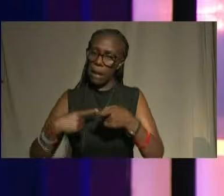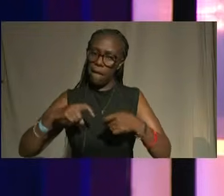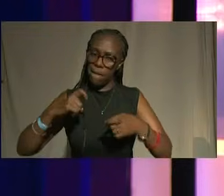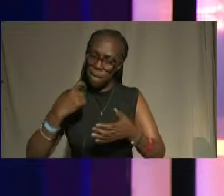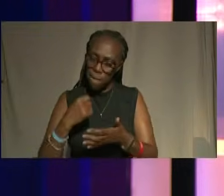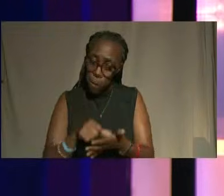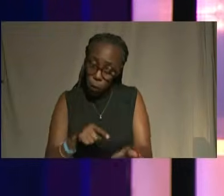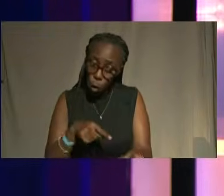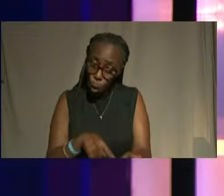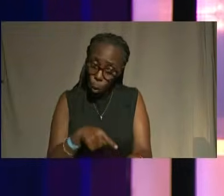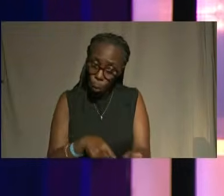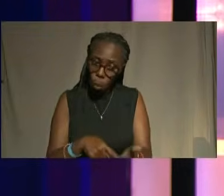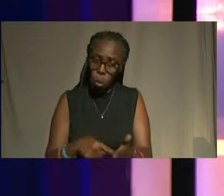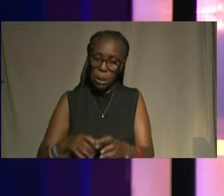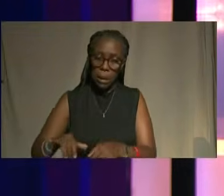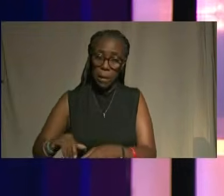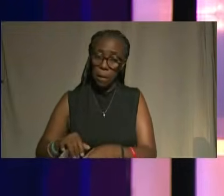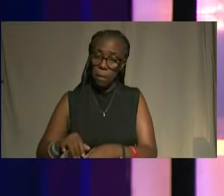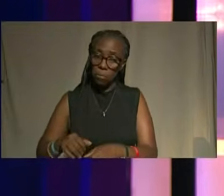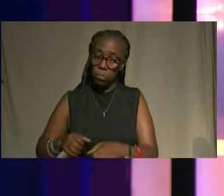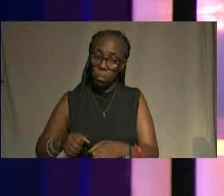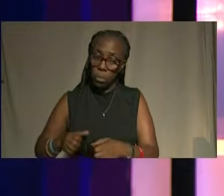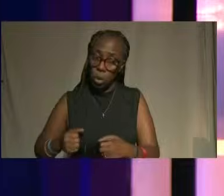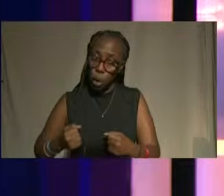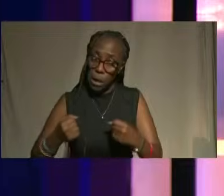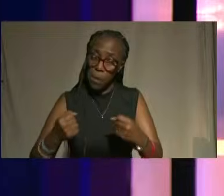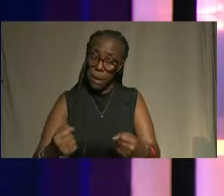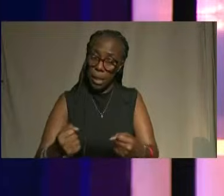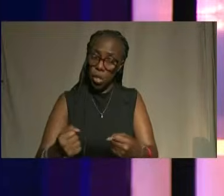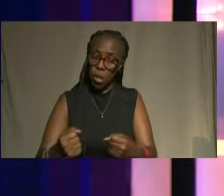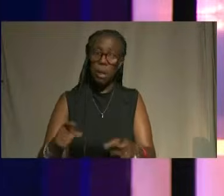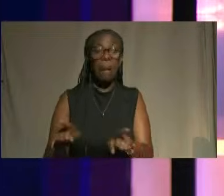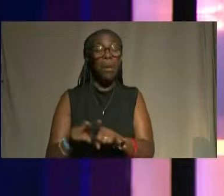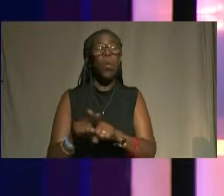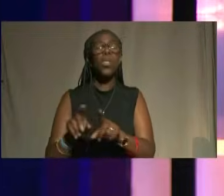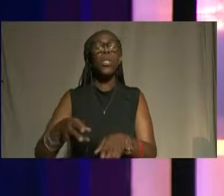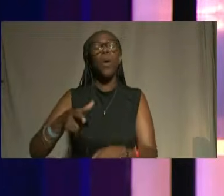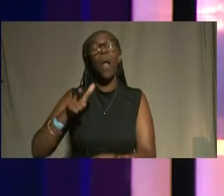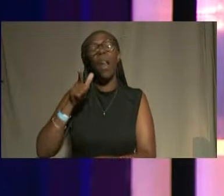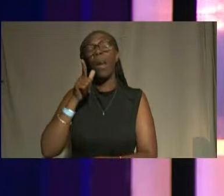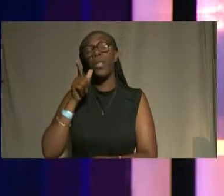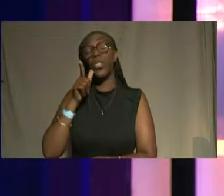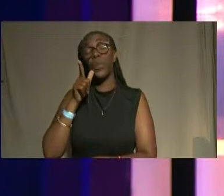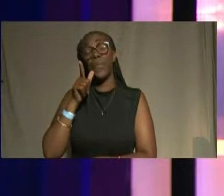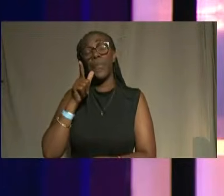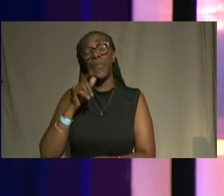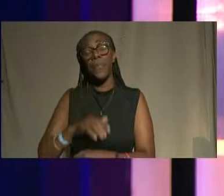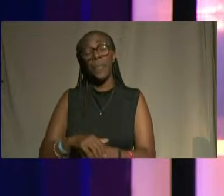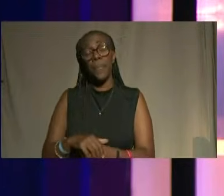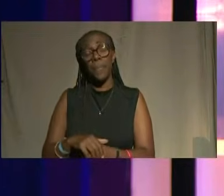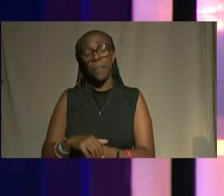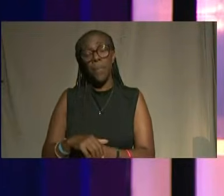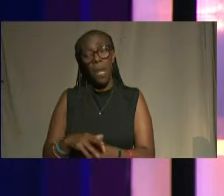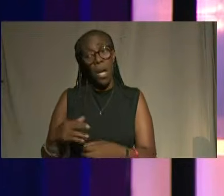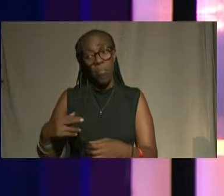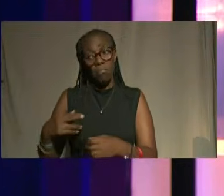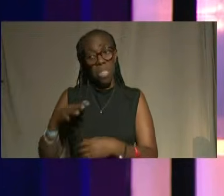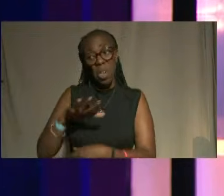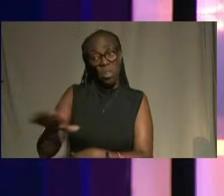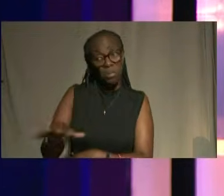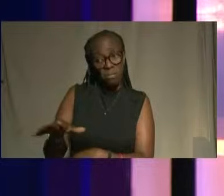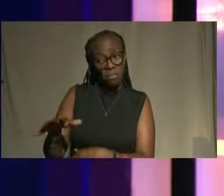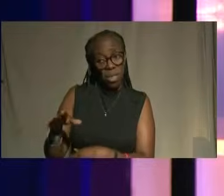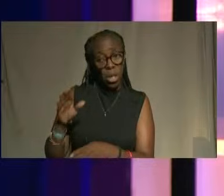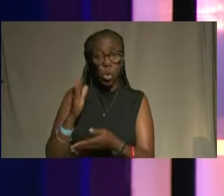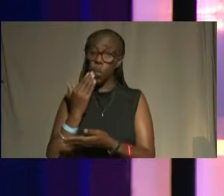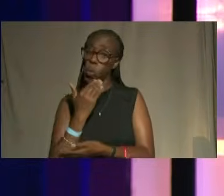the high cost of lunch. And that's what we have decided to focus on. The rural school bus system is